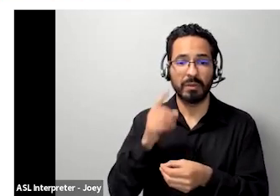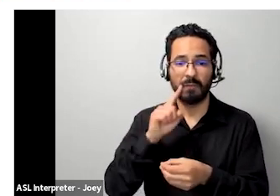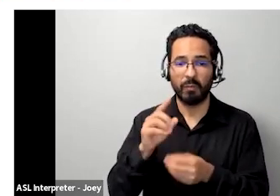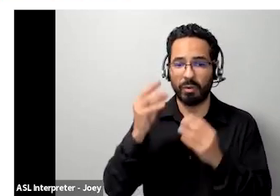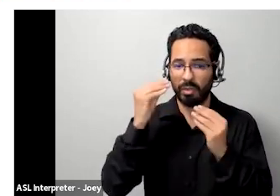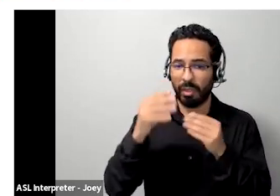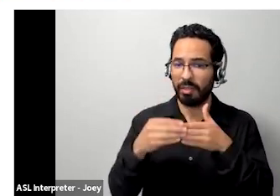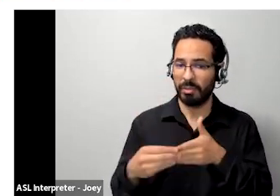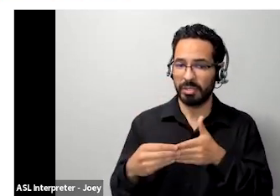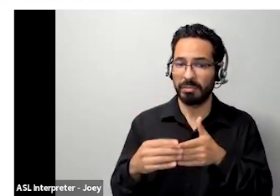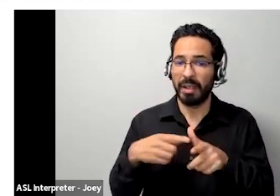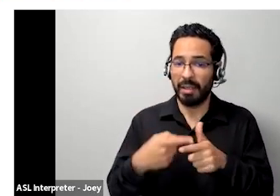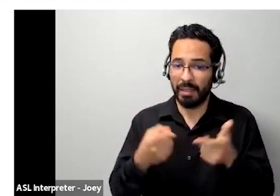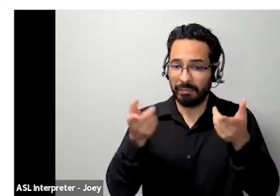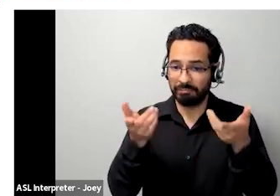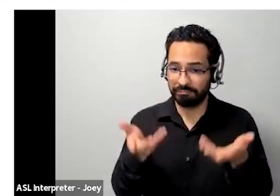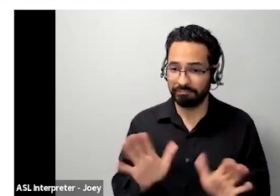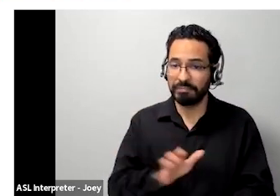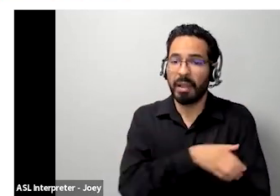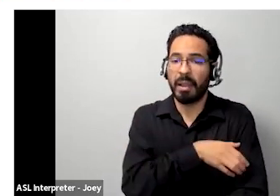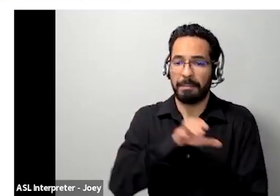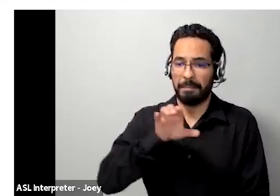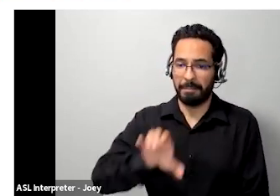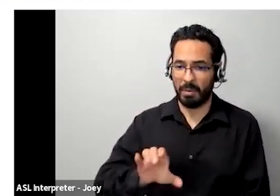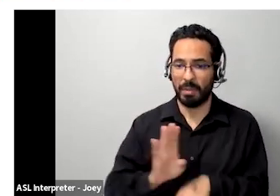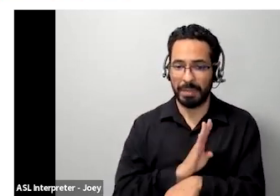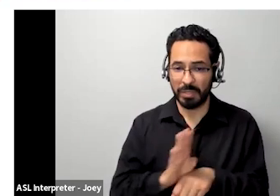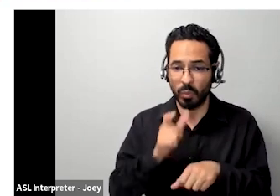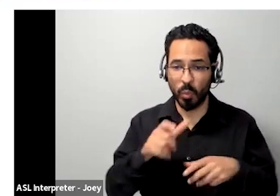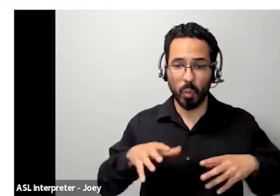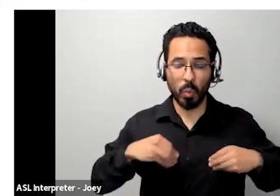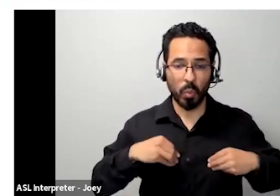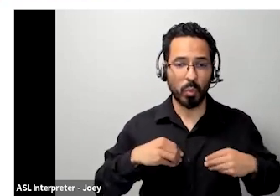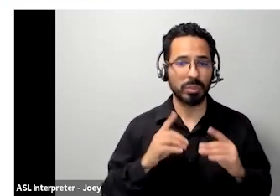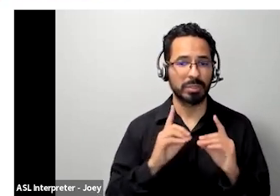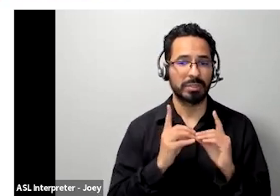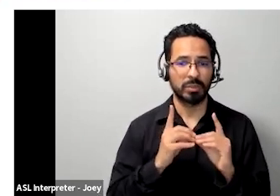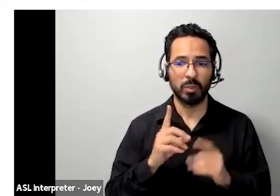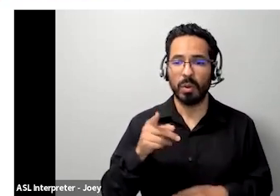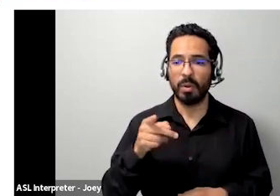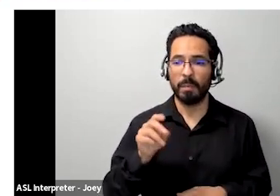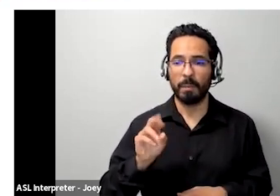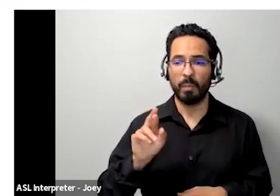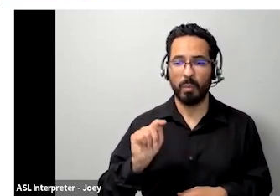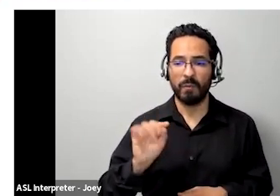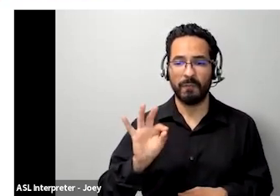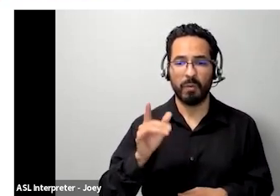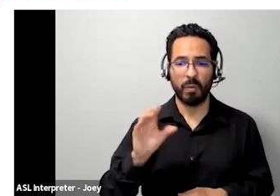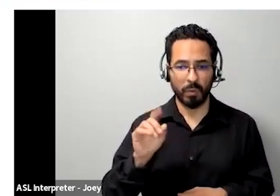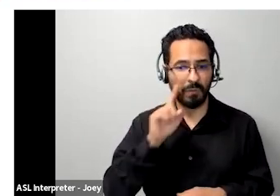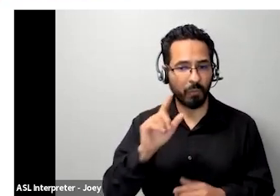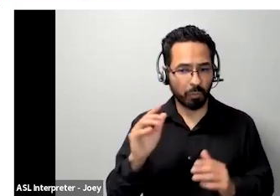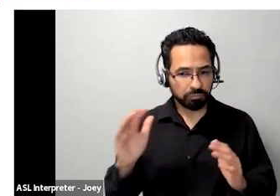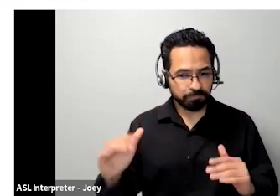thereby empowering the business, who ultimately own the digital portfolio, empowering the business to advance